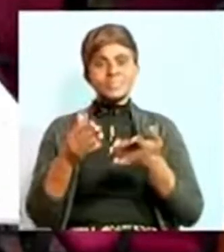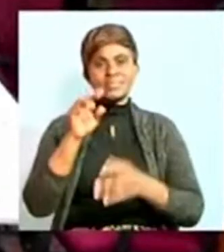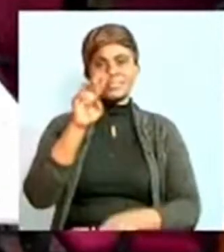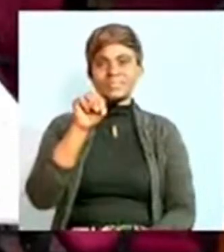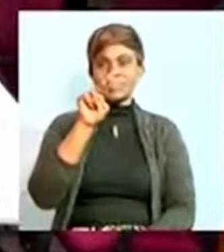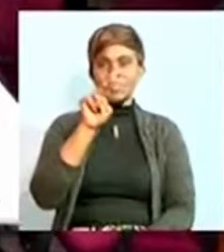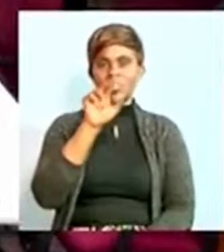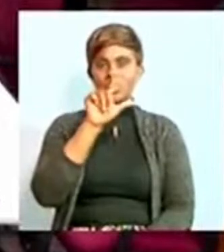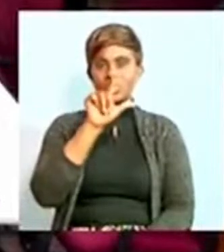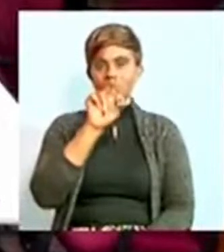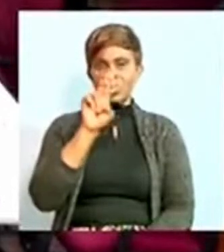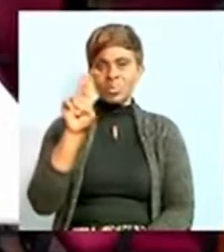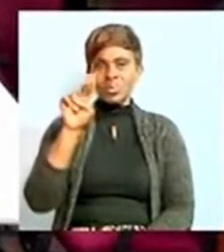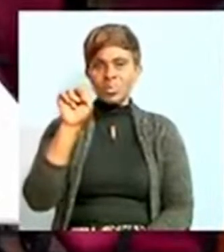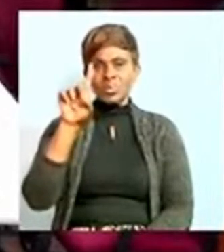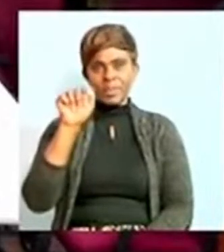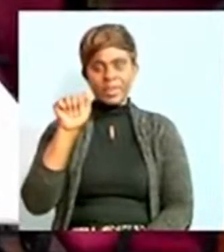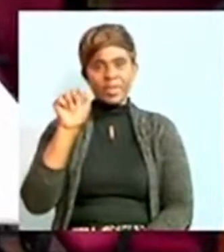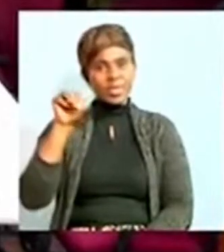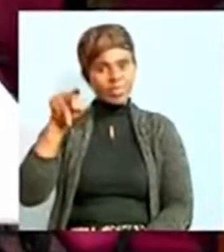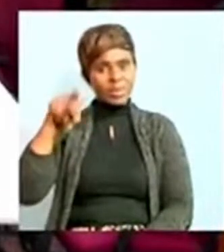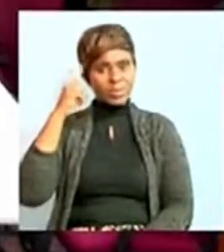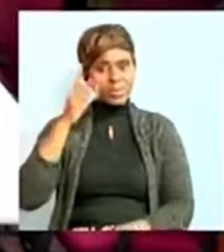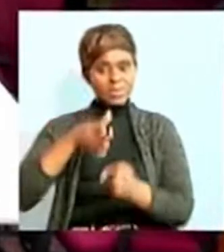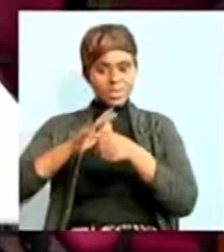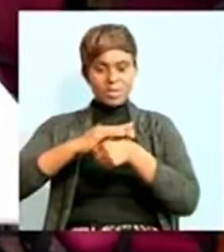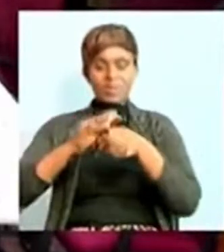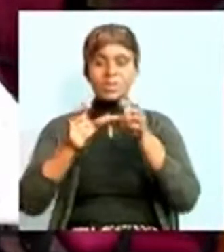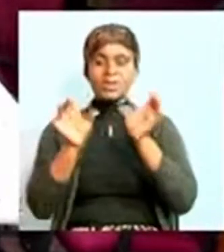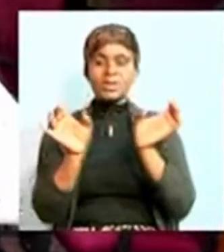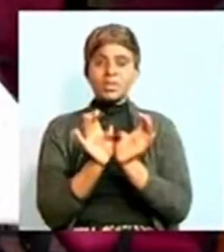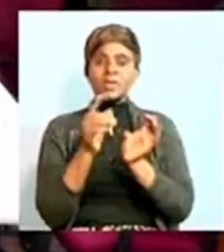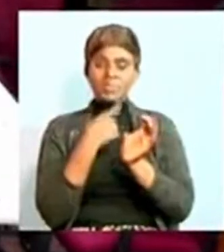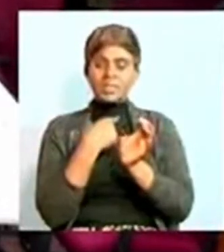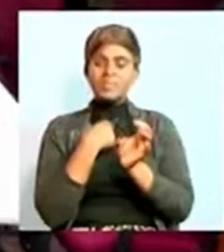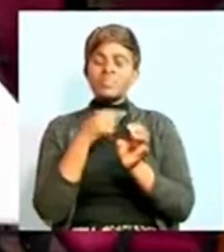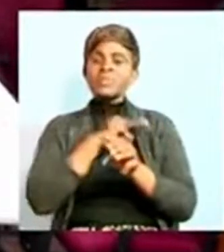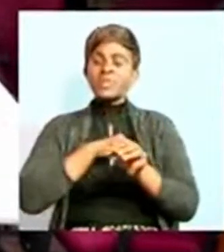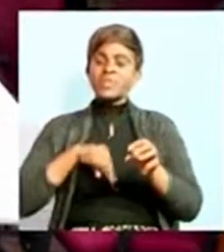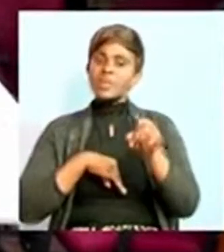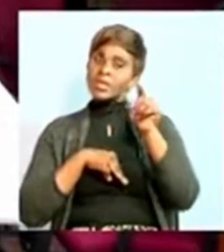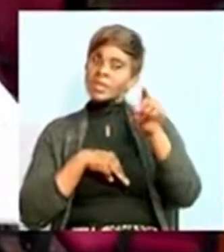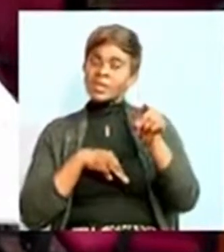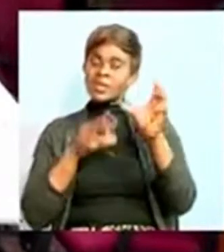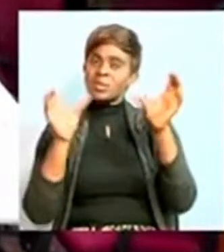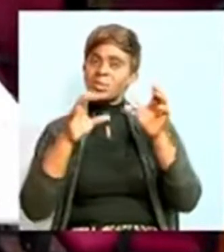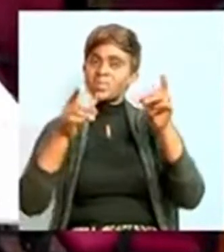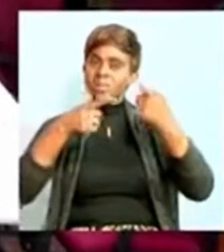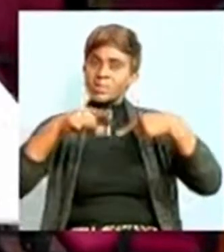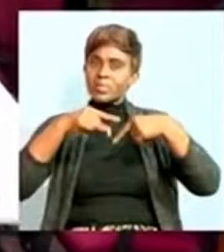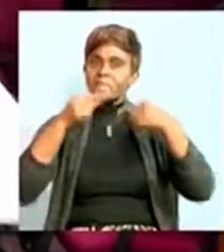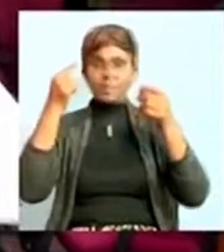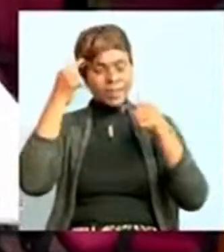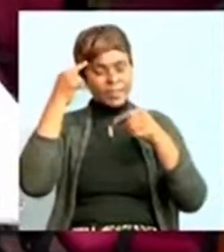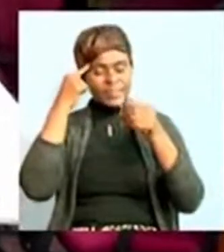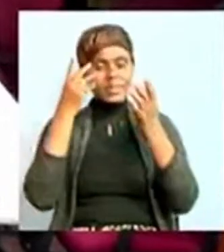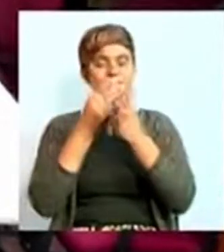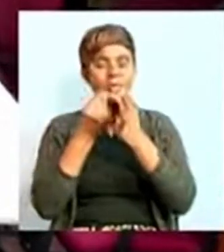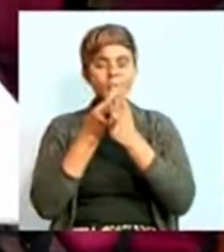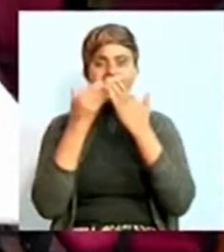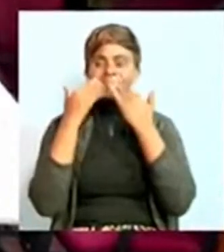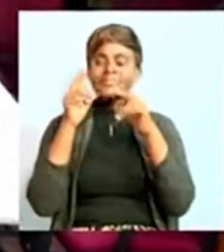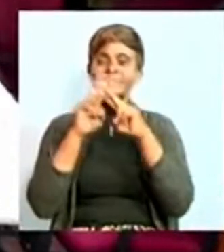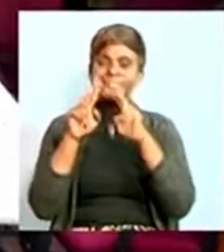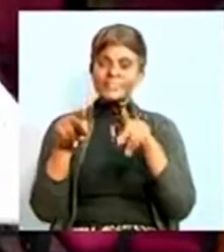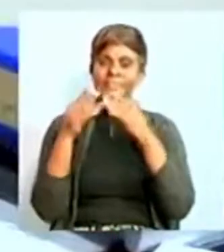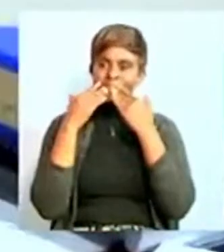Member of Parliament for Siavonga constituency, and I'm a member of that committee, the Committee on Local Government Accounts. Thank you, Chair. Thank